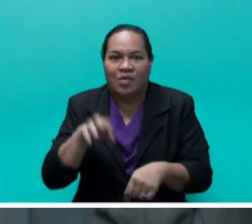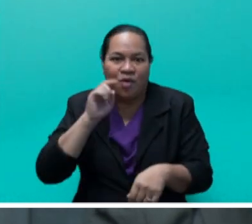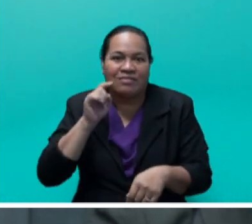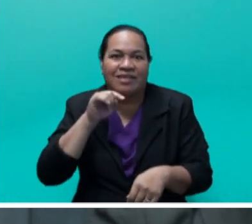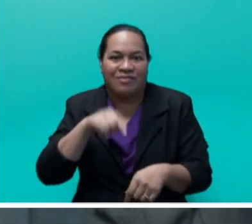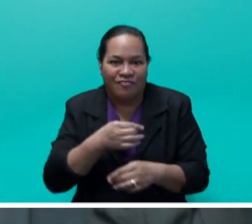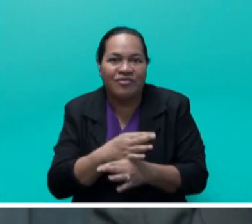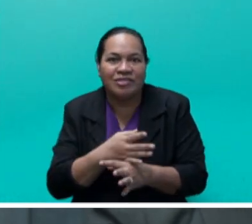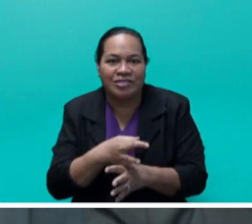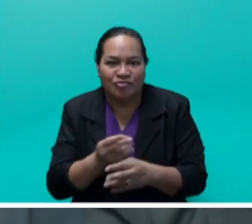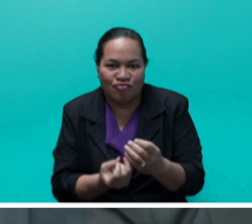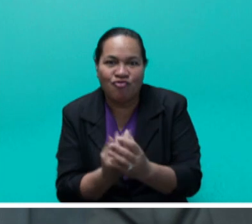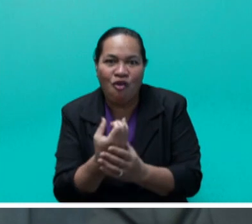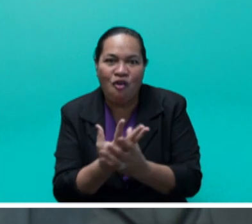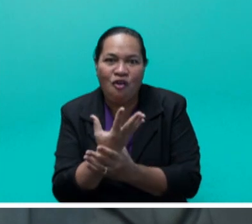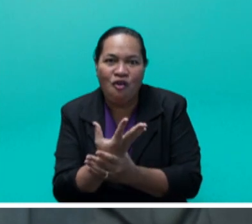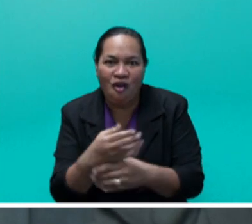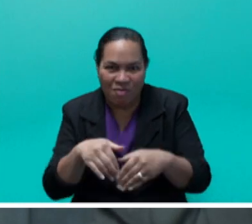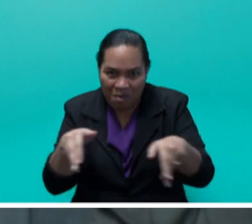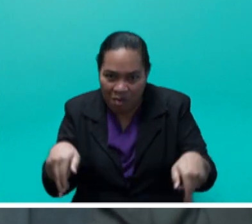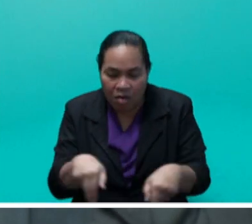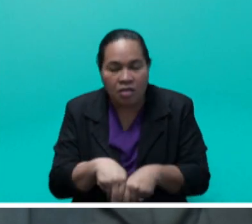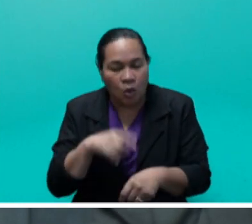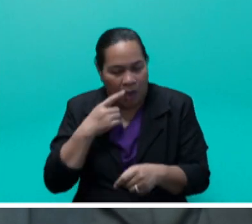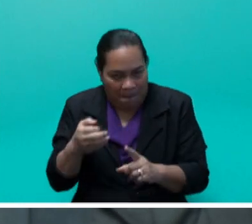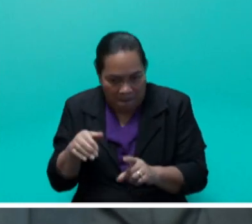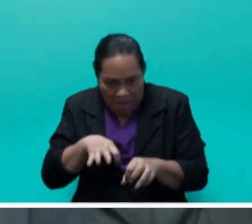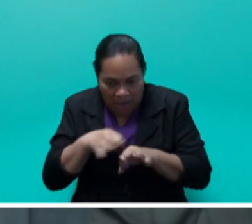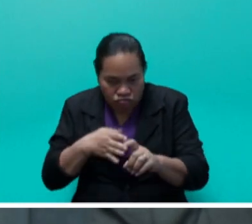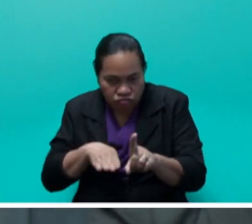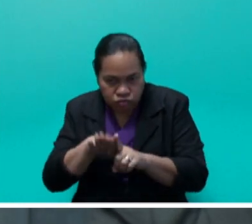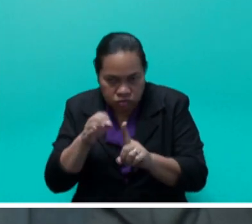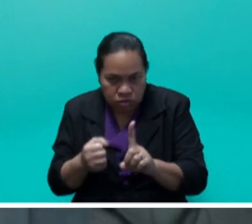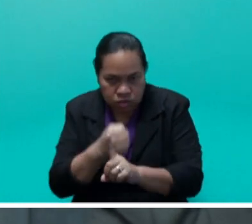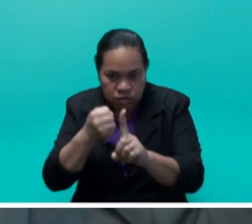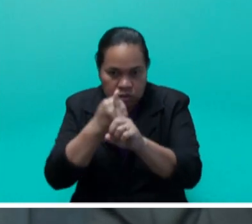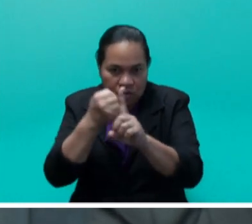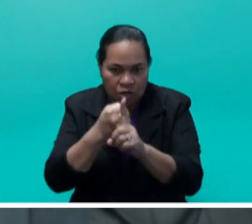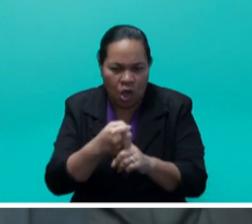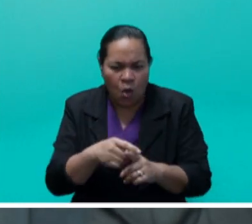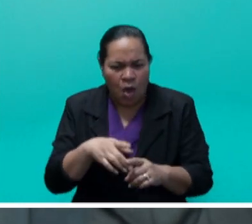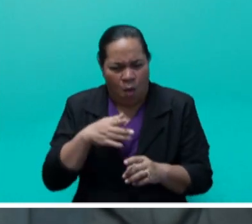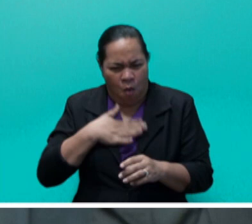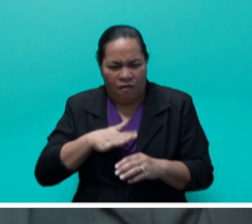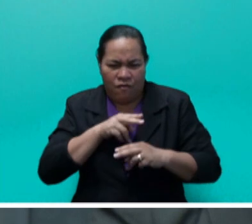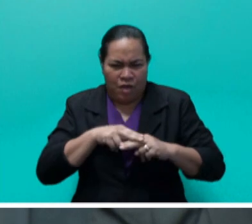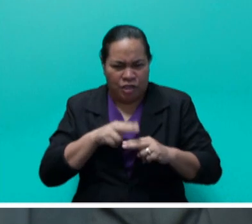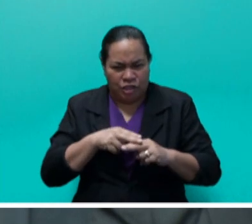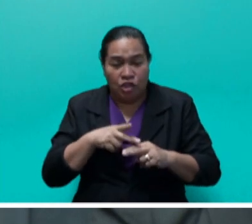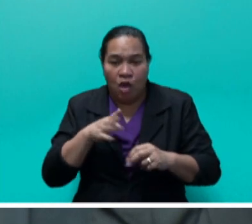Through our commitment, the Ministry of Fisheries is determined to steer Fiji towards a robust aquaculture